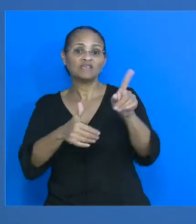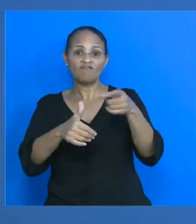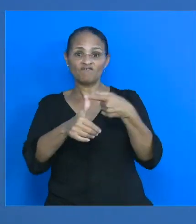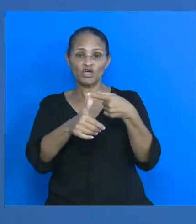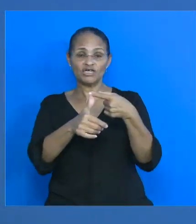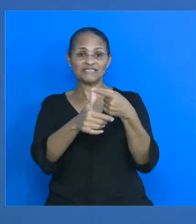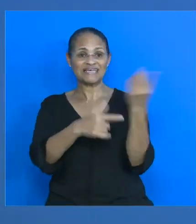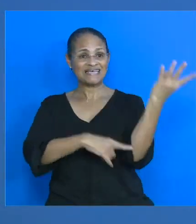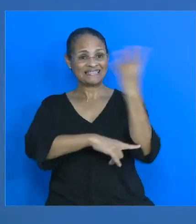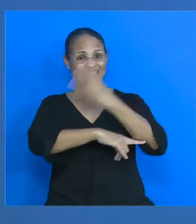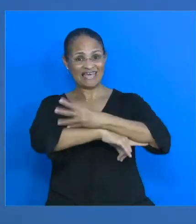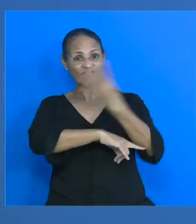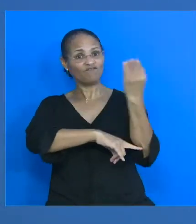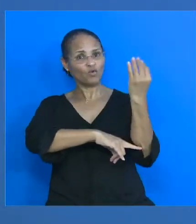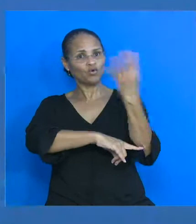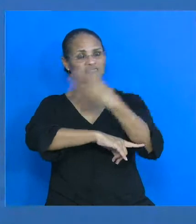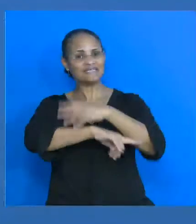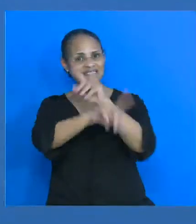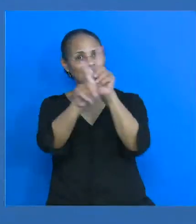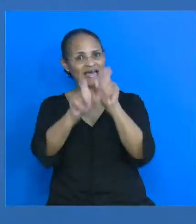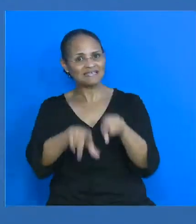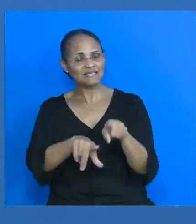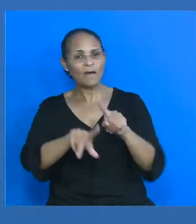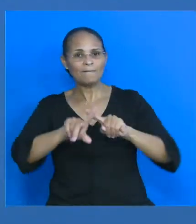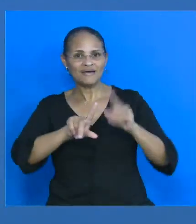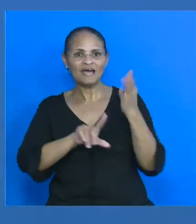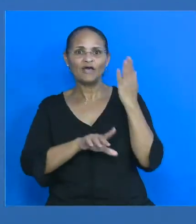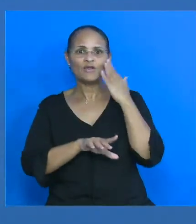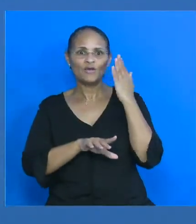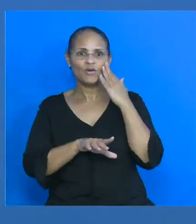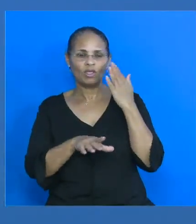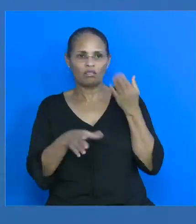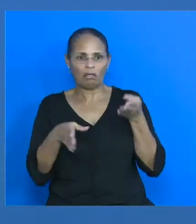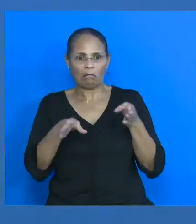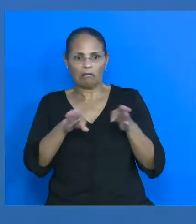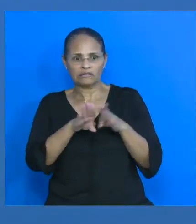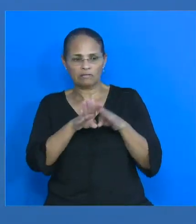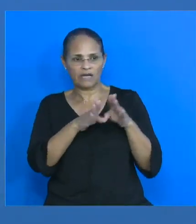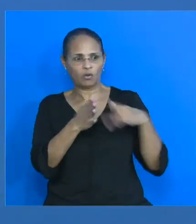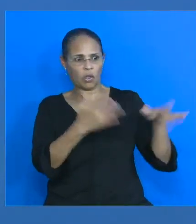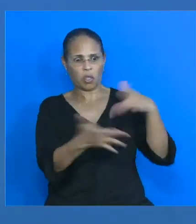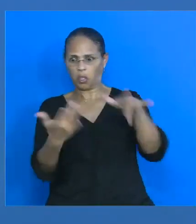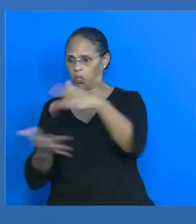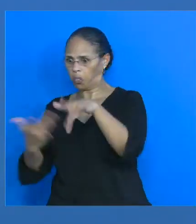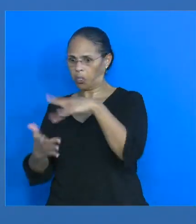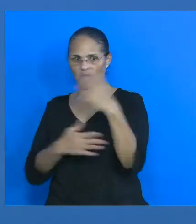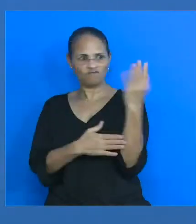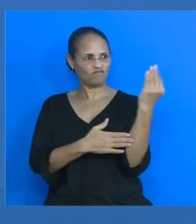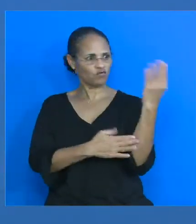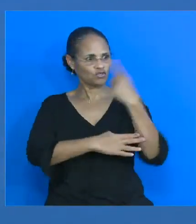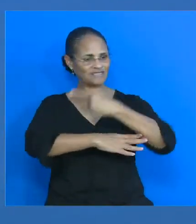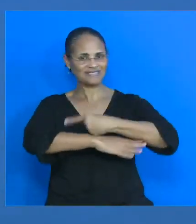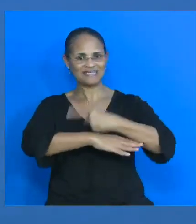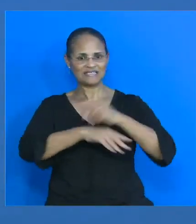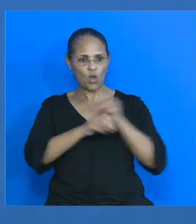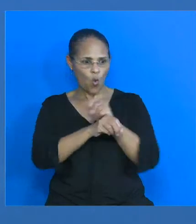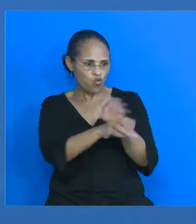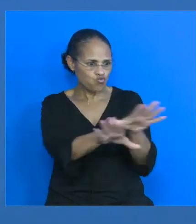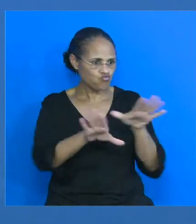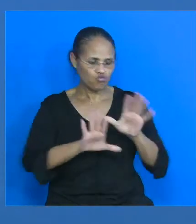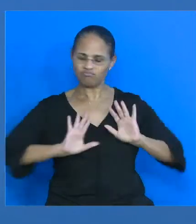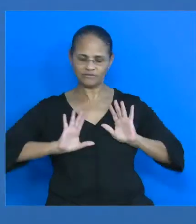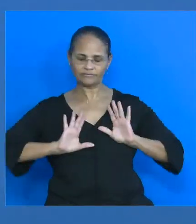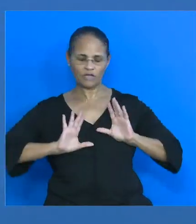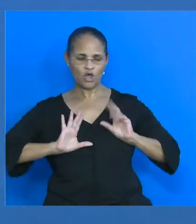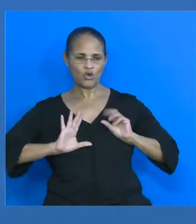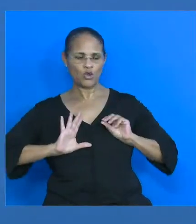14 test, but I know what happens. Twitter blows up and everyone goes crazy saying someone was running around the country for 14 days spreading the virus. I just want to make sure